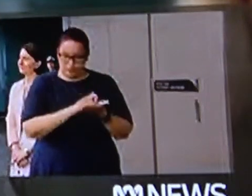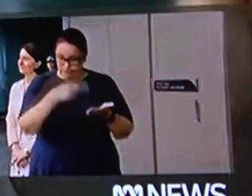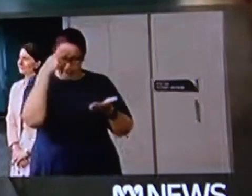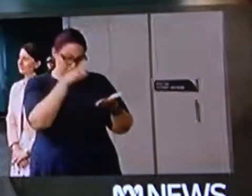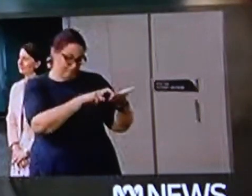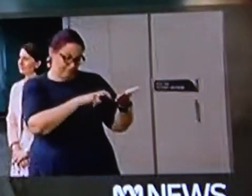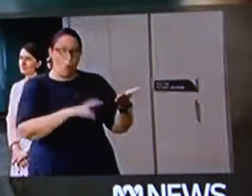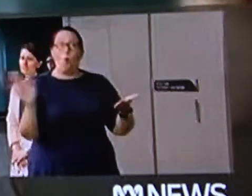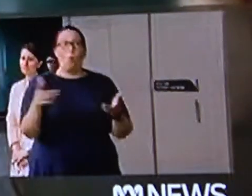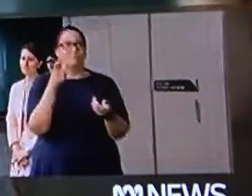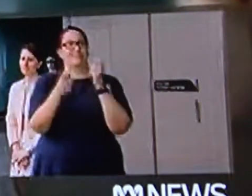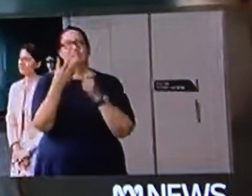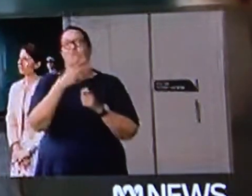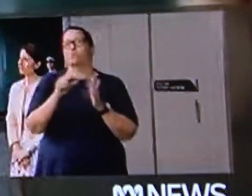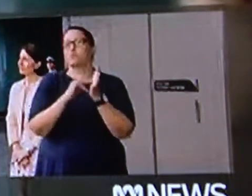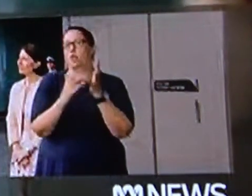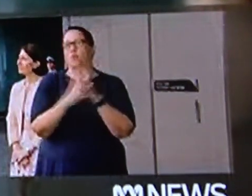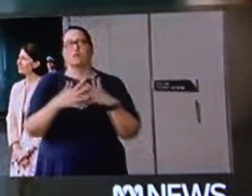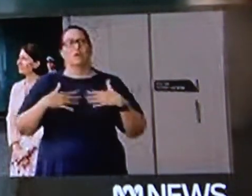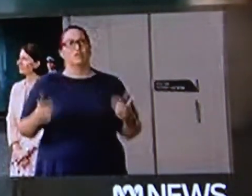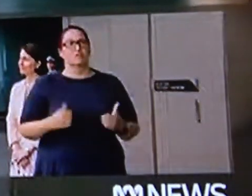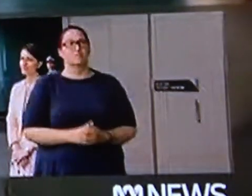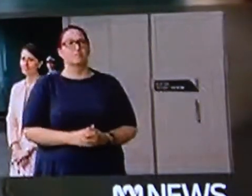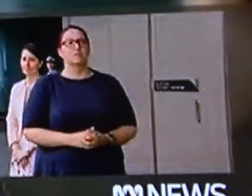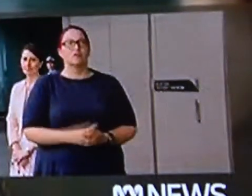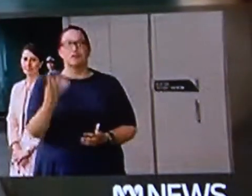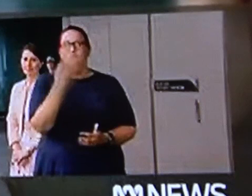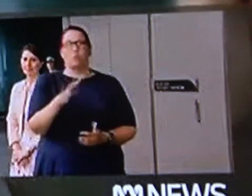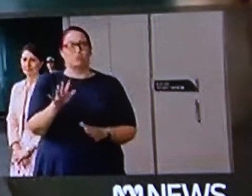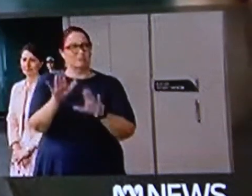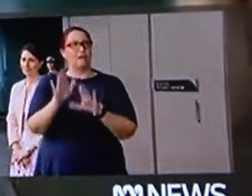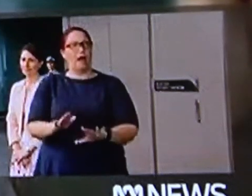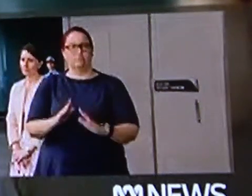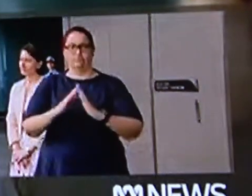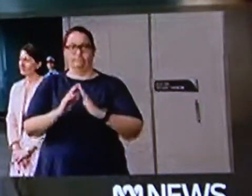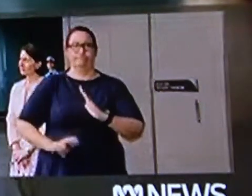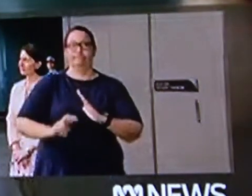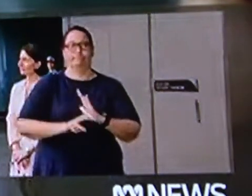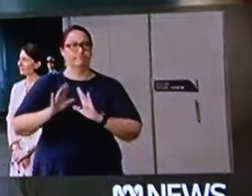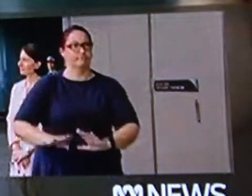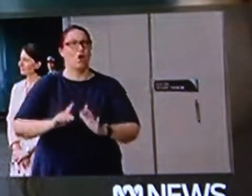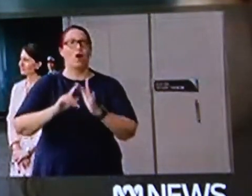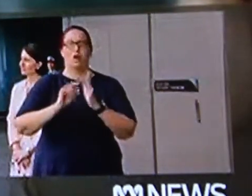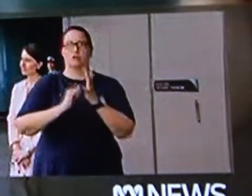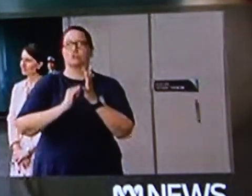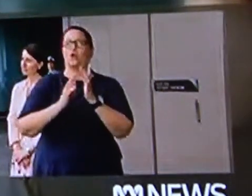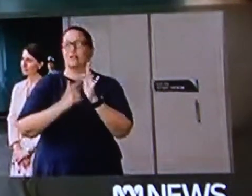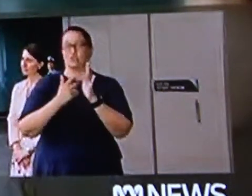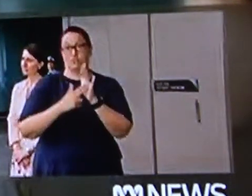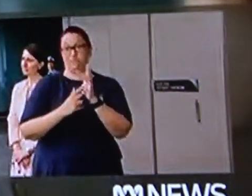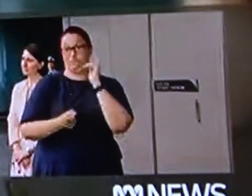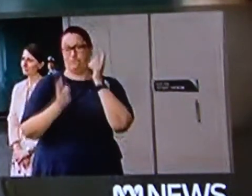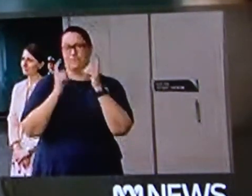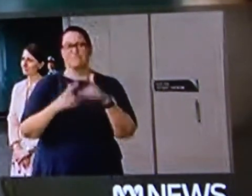group, 40 remain in a deeper isolation through concerns in relation to possibly having the virus.